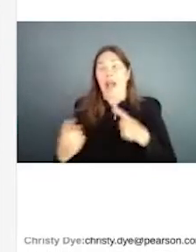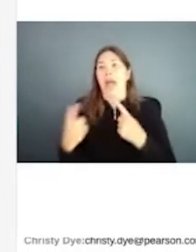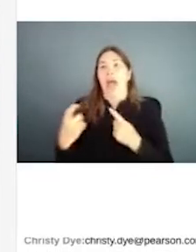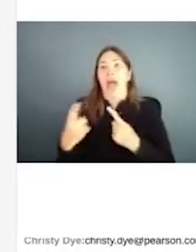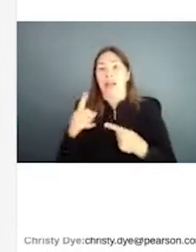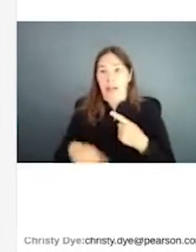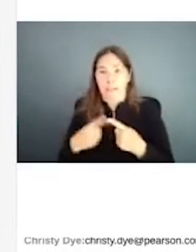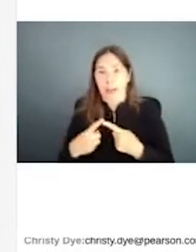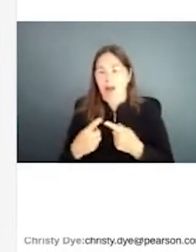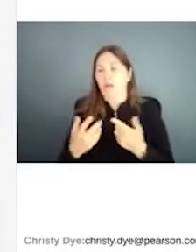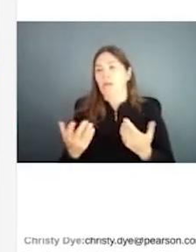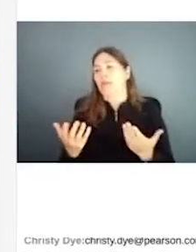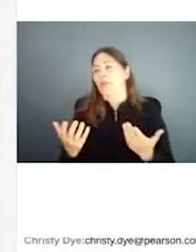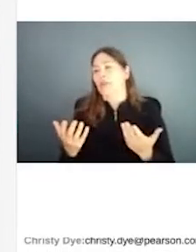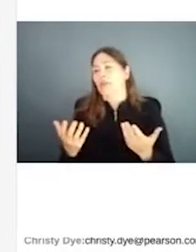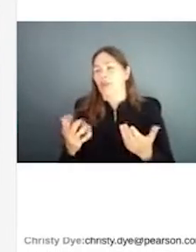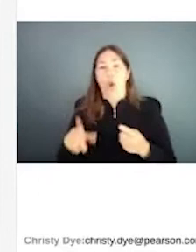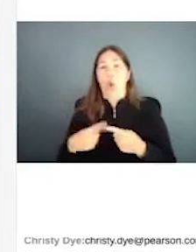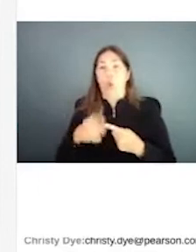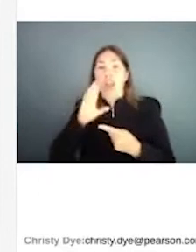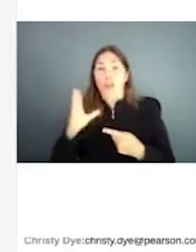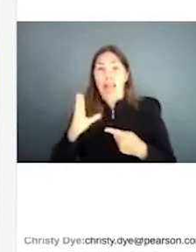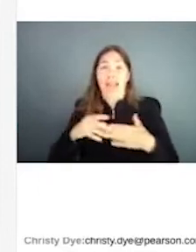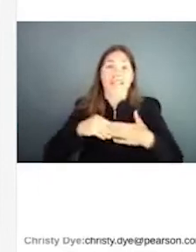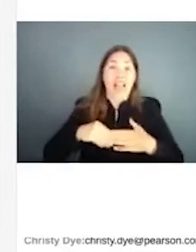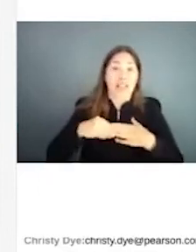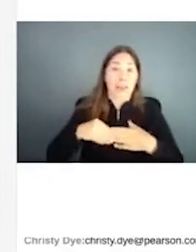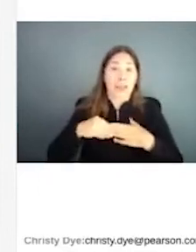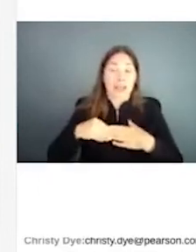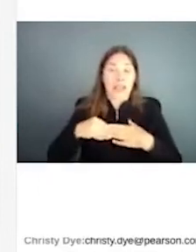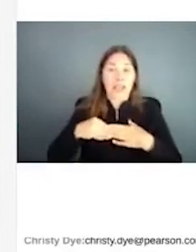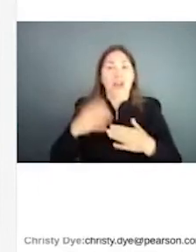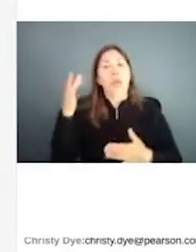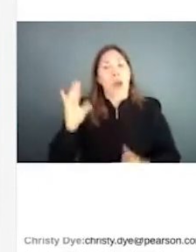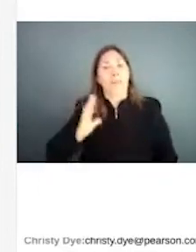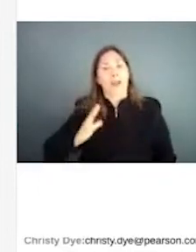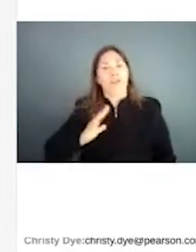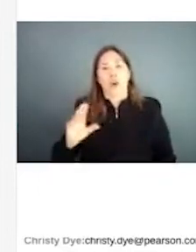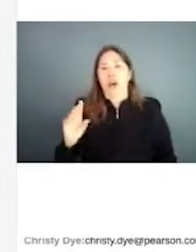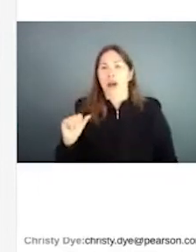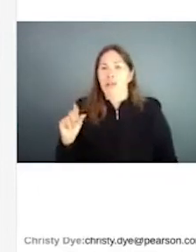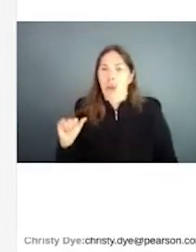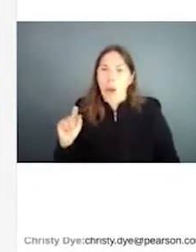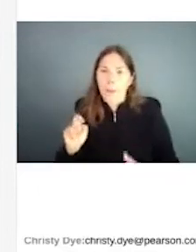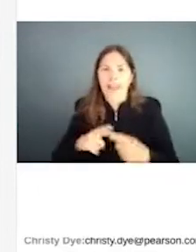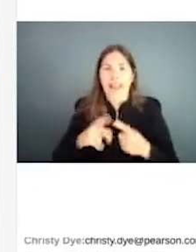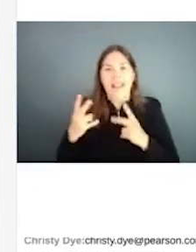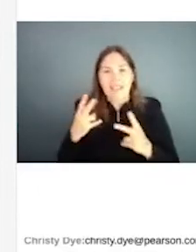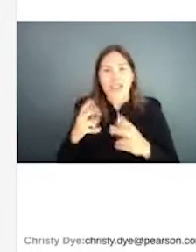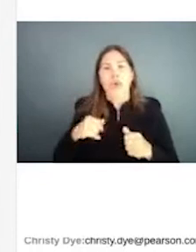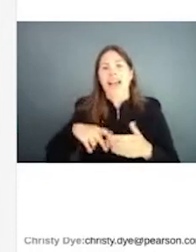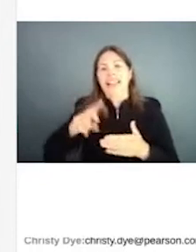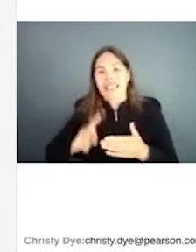well, when are we going to get some flexibility here? Because it used to be Adobe Visual, Adobe Digital, Adobe Video,